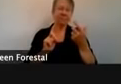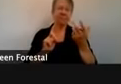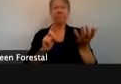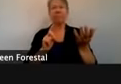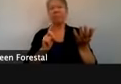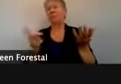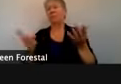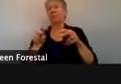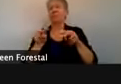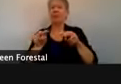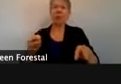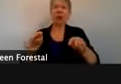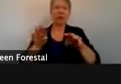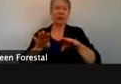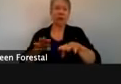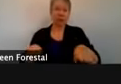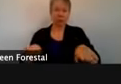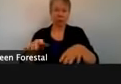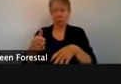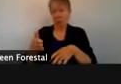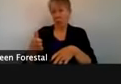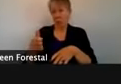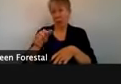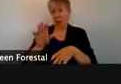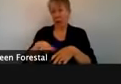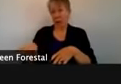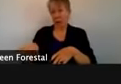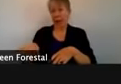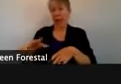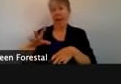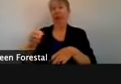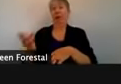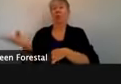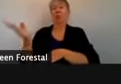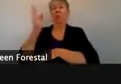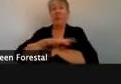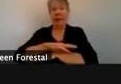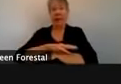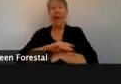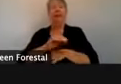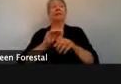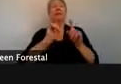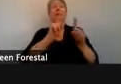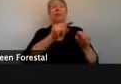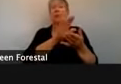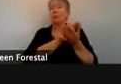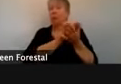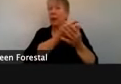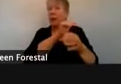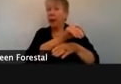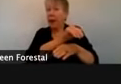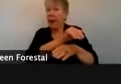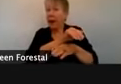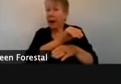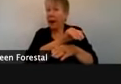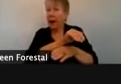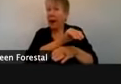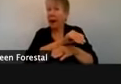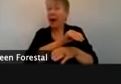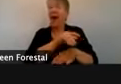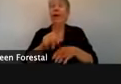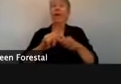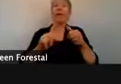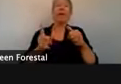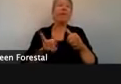day, Elaine earned the first degree in Black Studies ever awarded by Jersey City University. That's